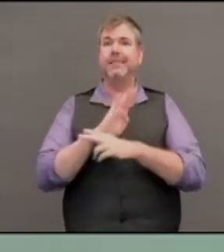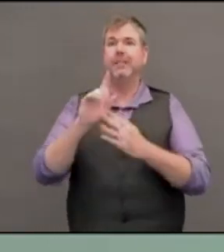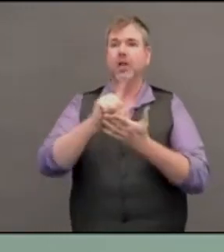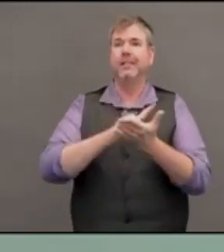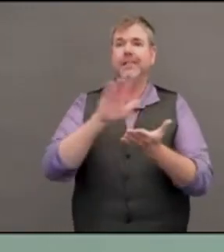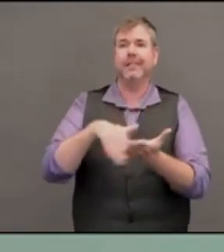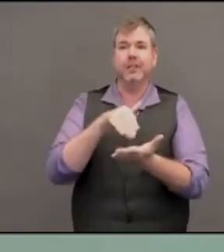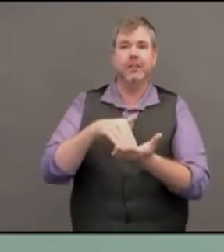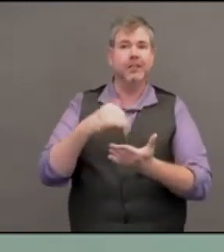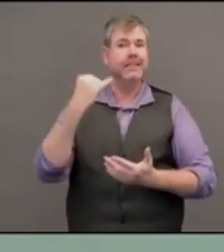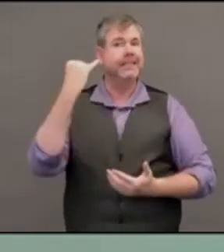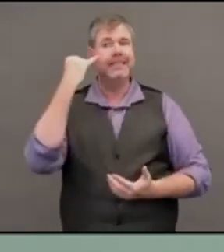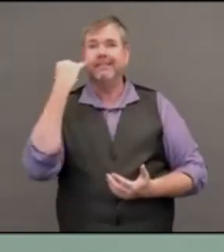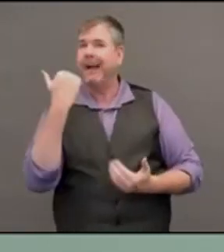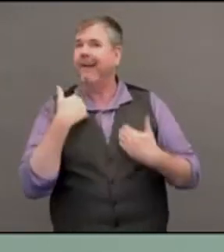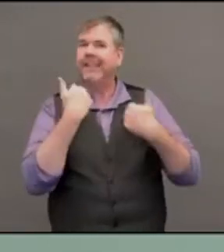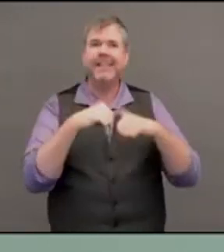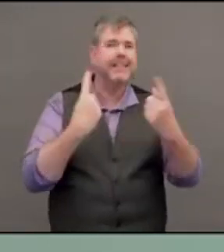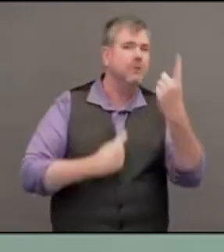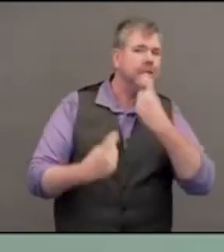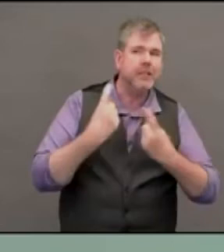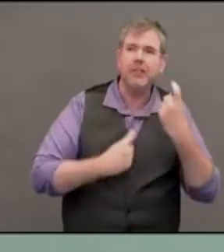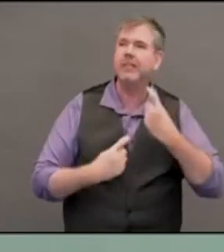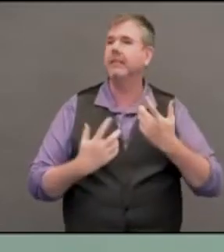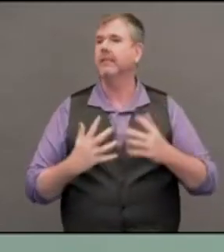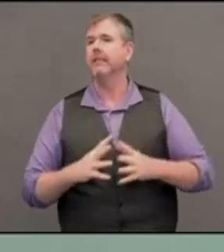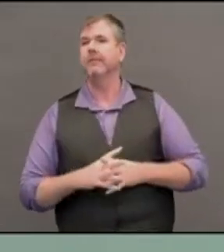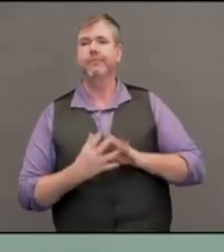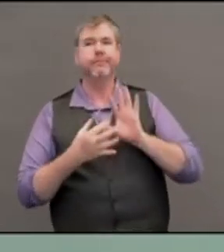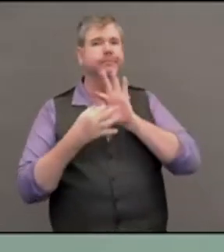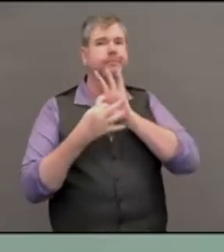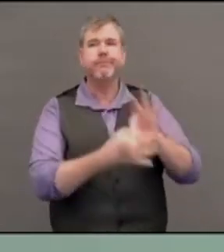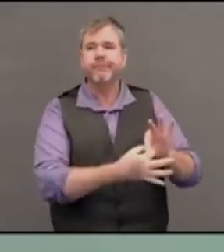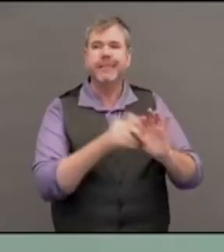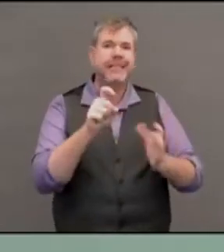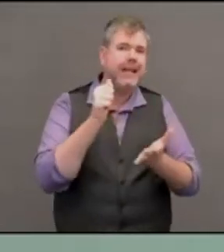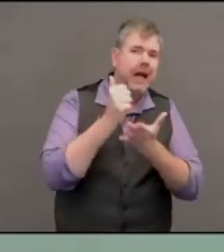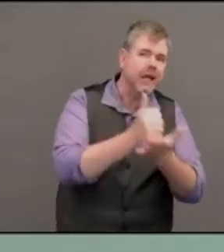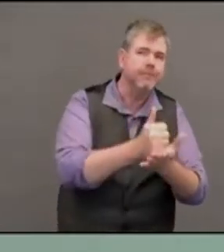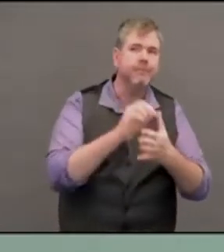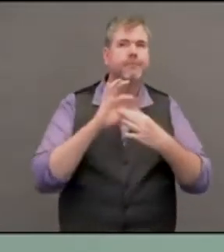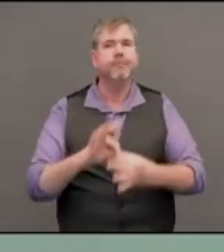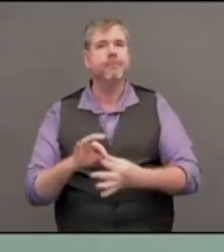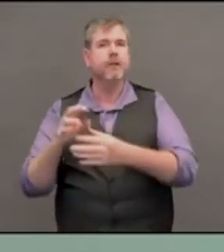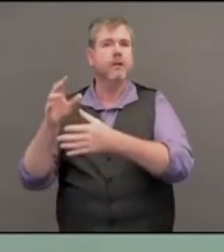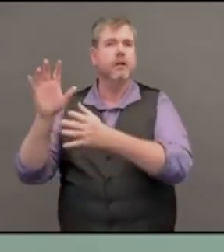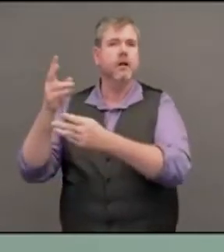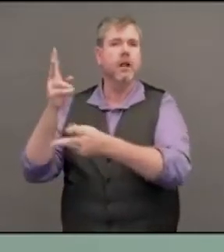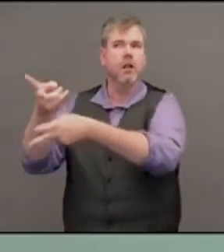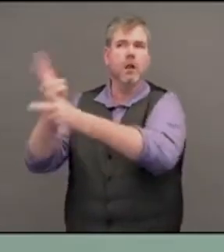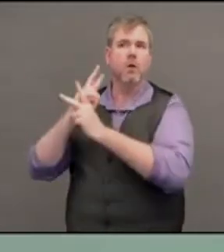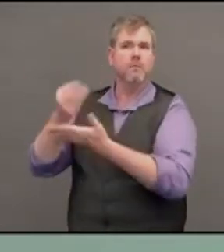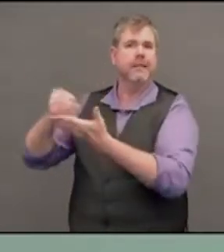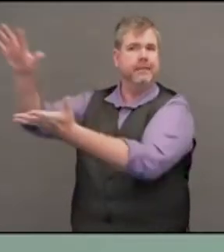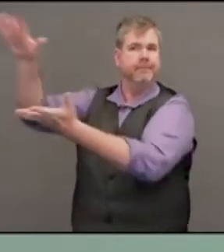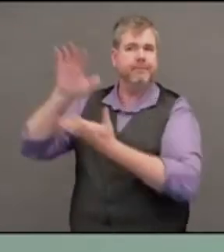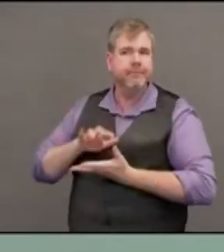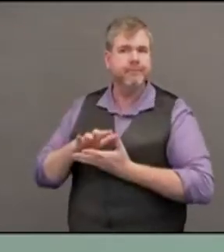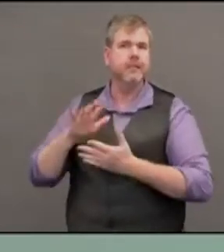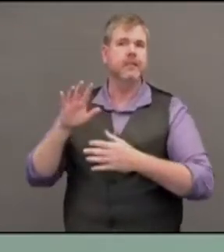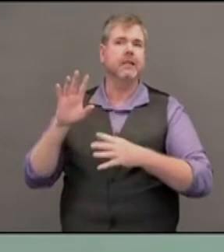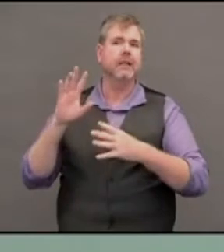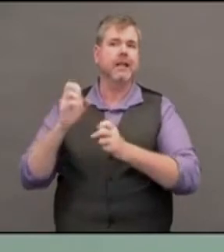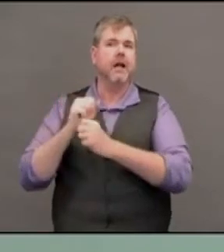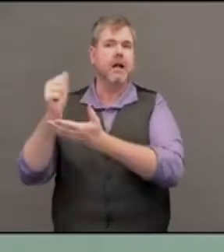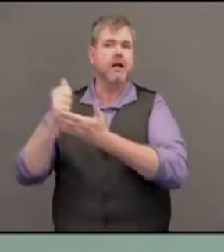any questions in regards, to whether they need help with loans or any other financial need. They can call the business call center as